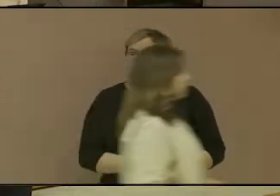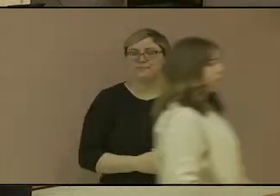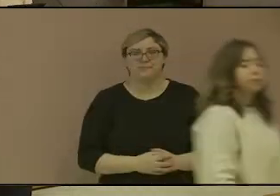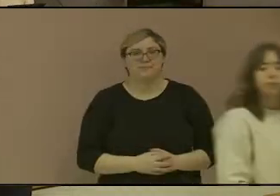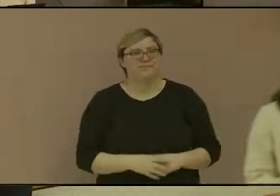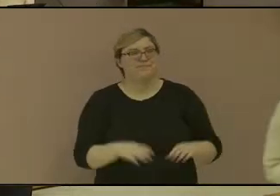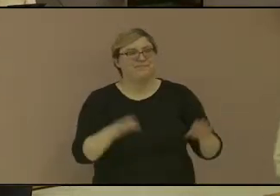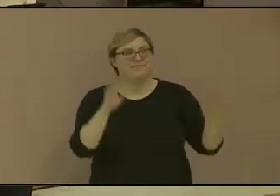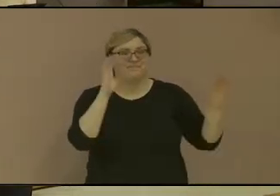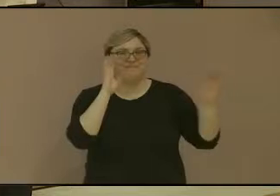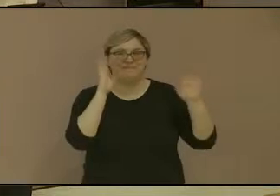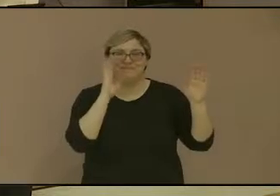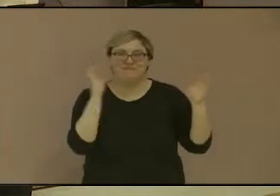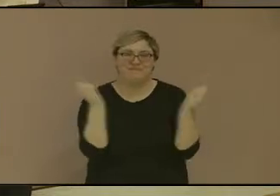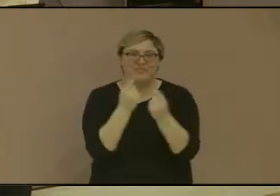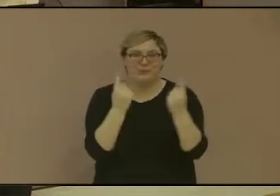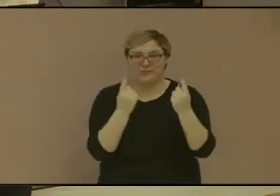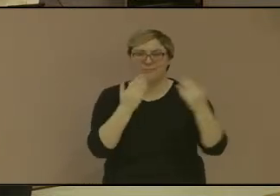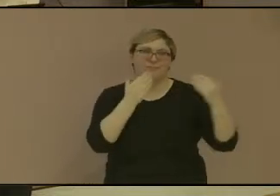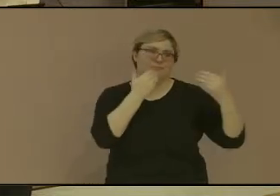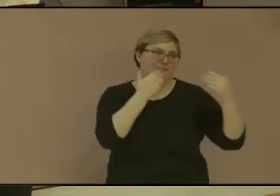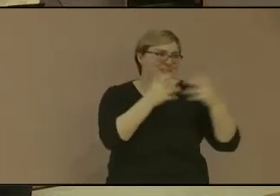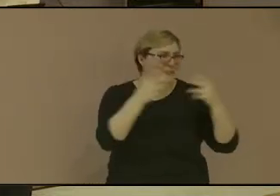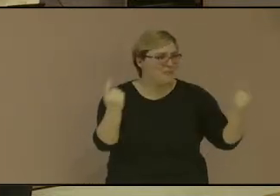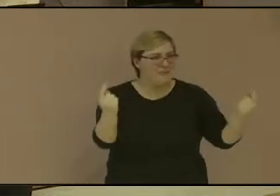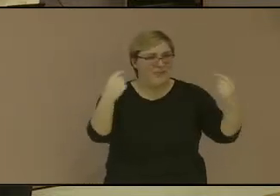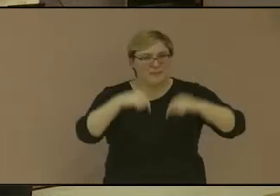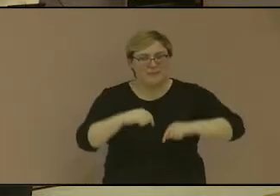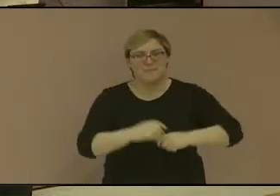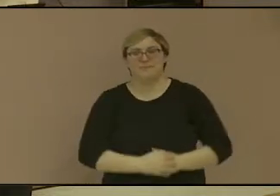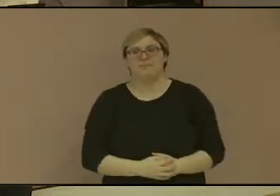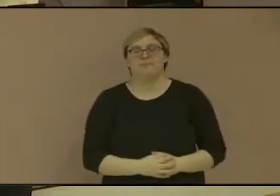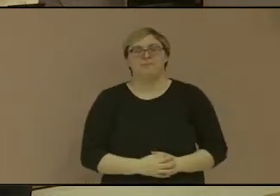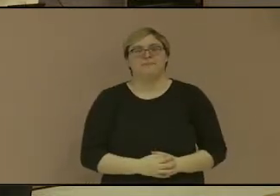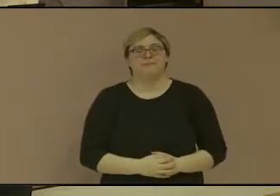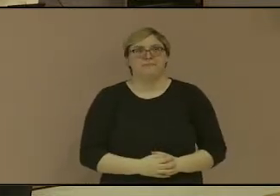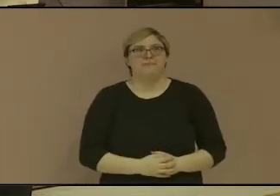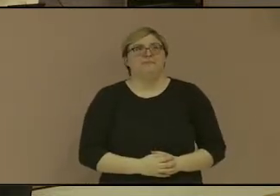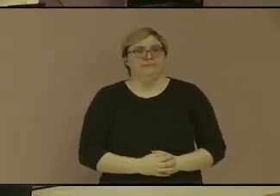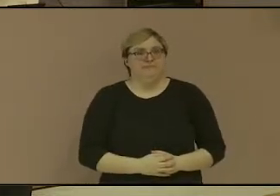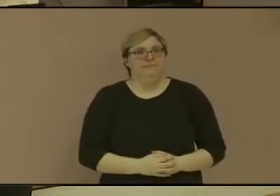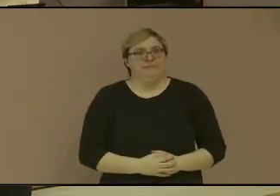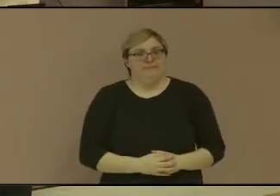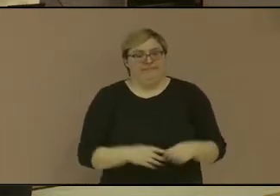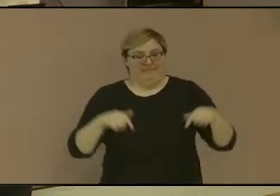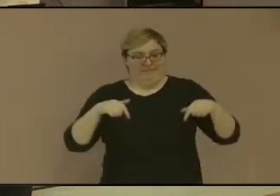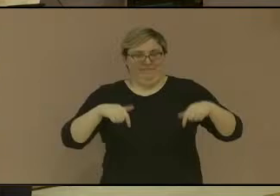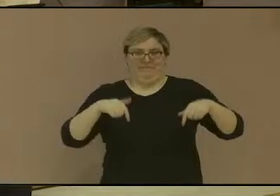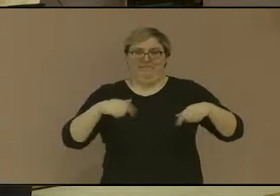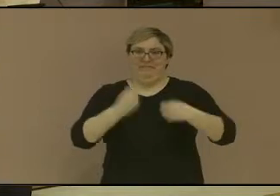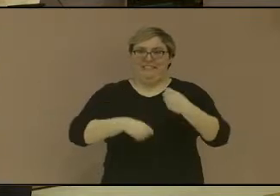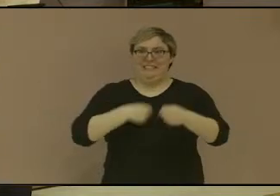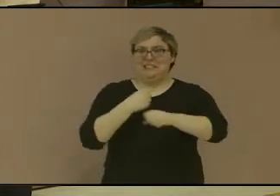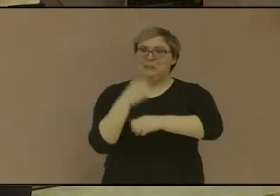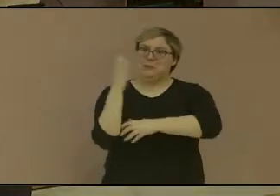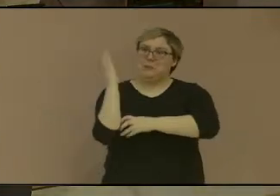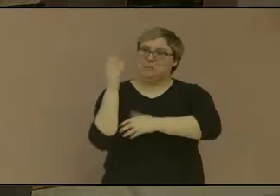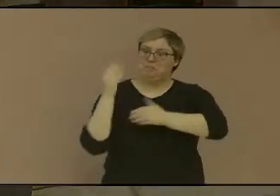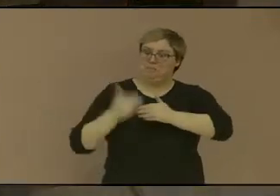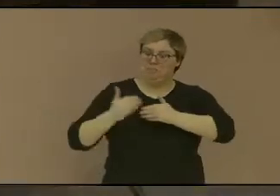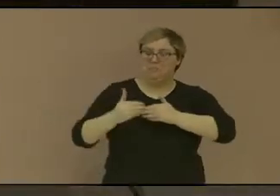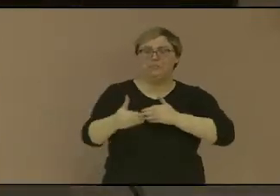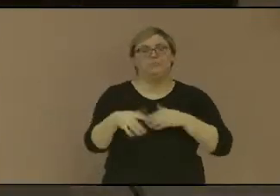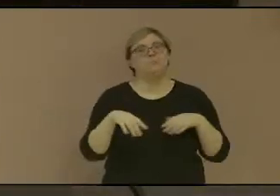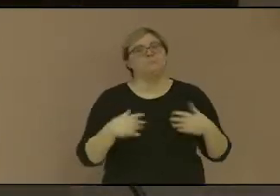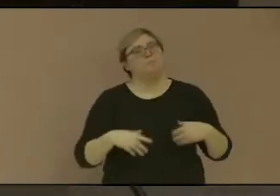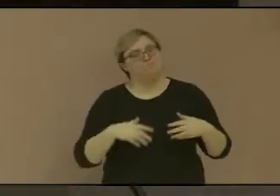Hi, everyone. Thanks for coming tonight. This has been such an exciting lecture series. This is